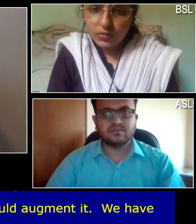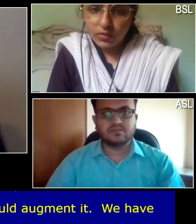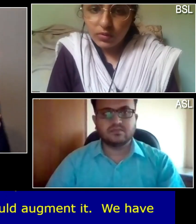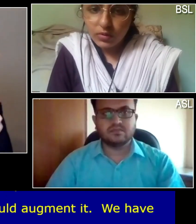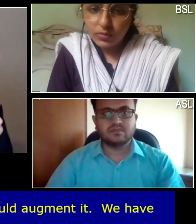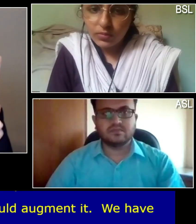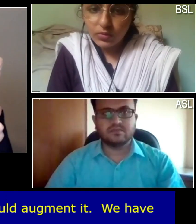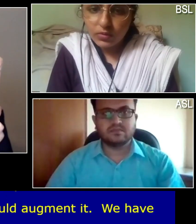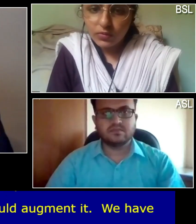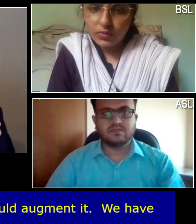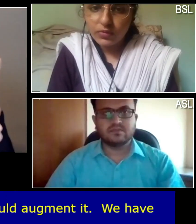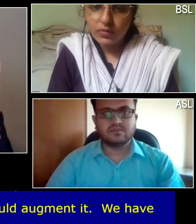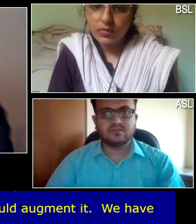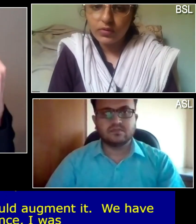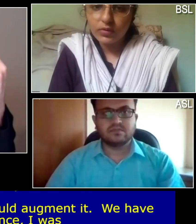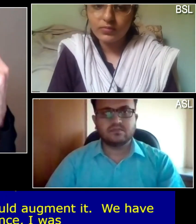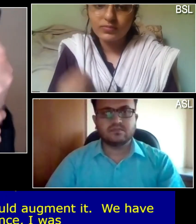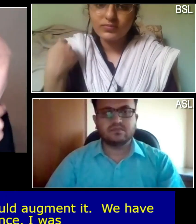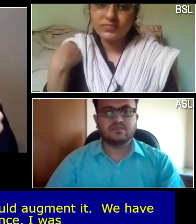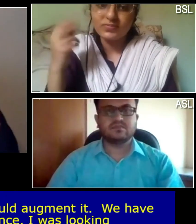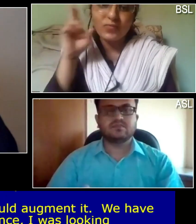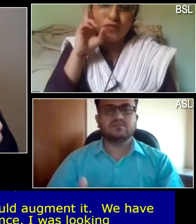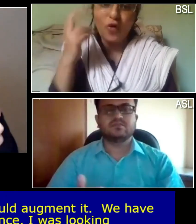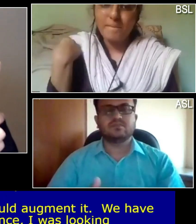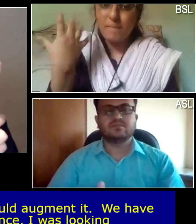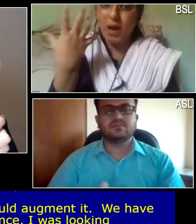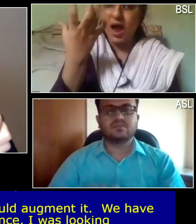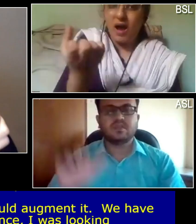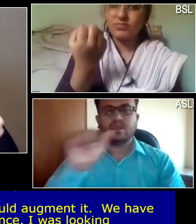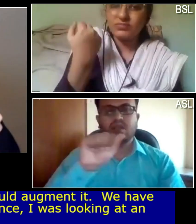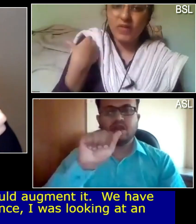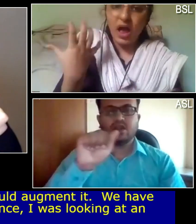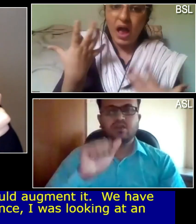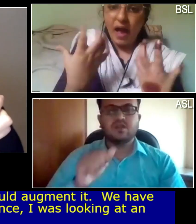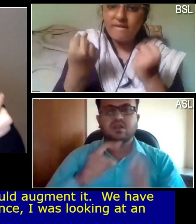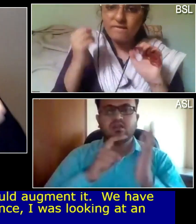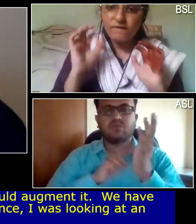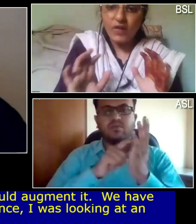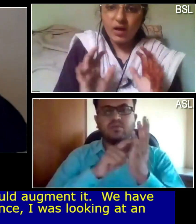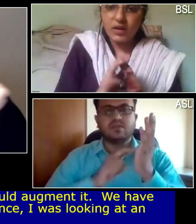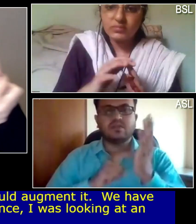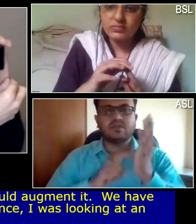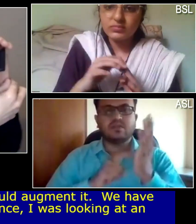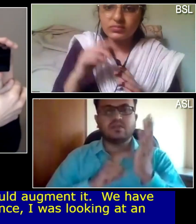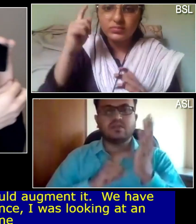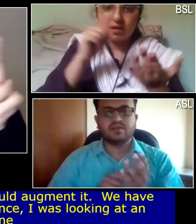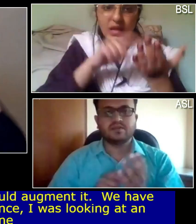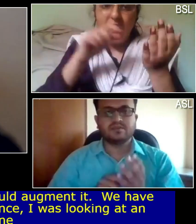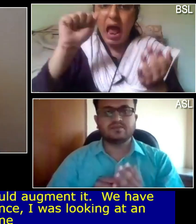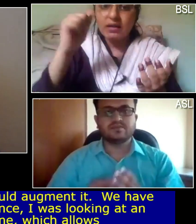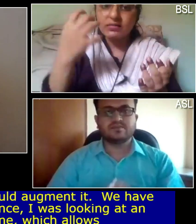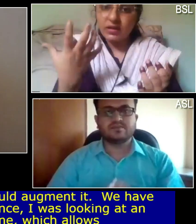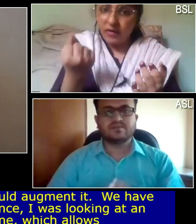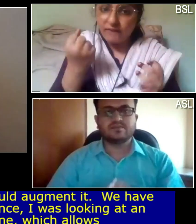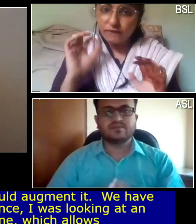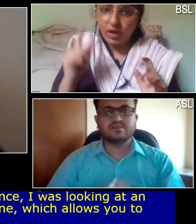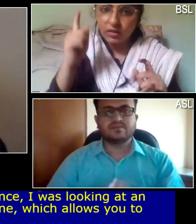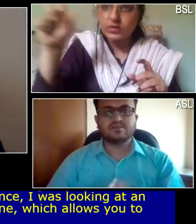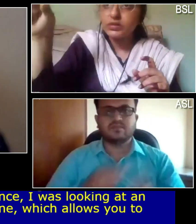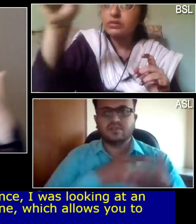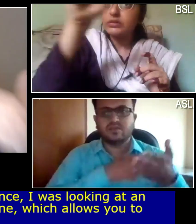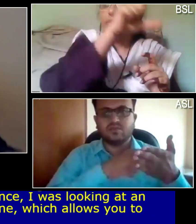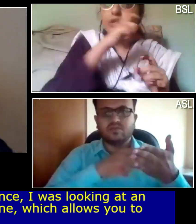at an Android app. I'm holding up my phone, an Android app, which actually allows you to continuously scan the space you're